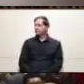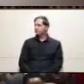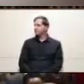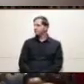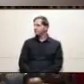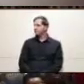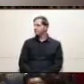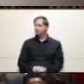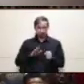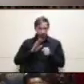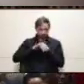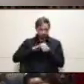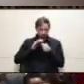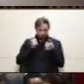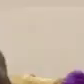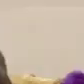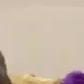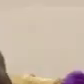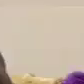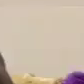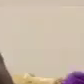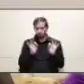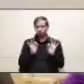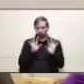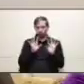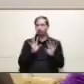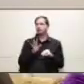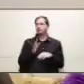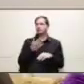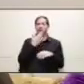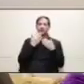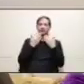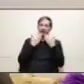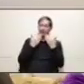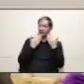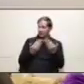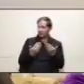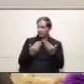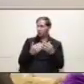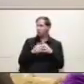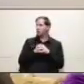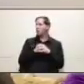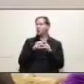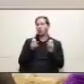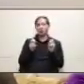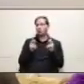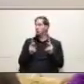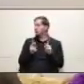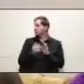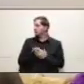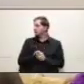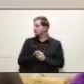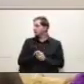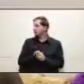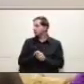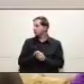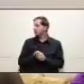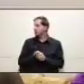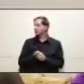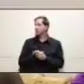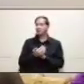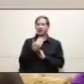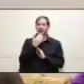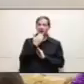Hello? Yeah, that's it. Okay. All right. Thank you very much, and thanks for the opportunity. And thank you to the Mafeking